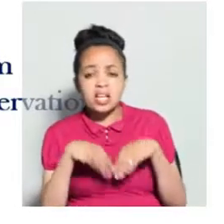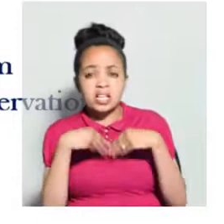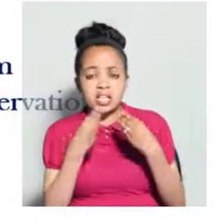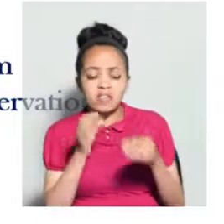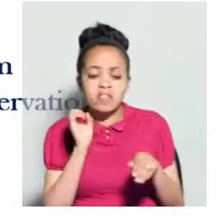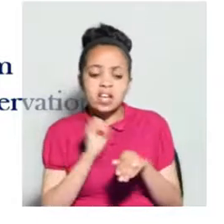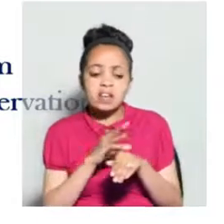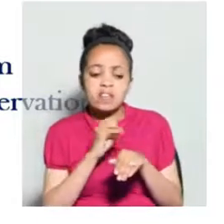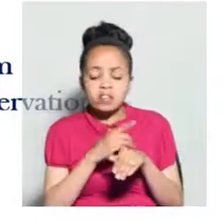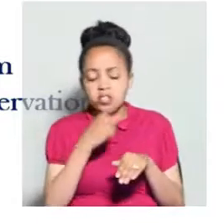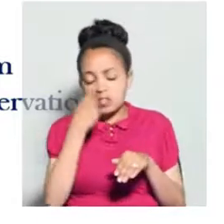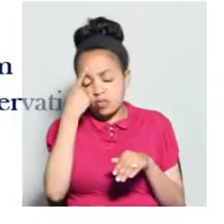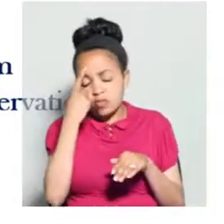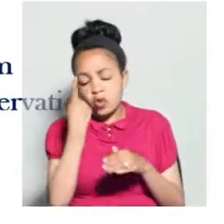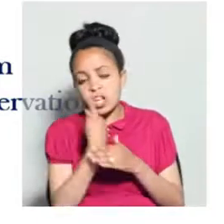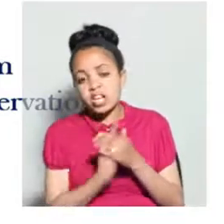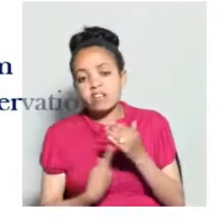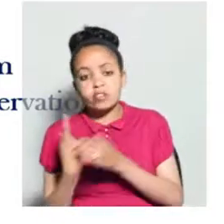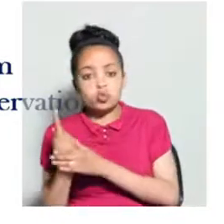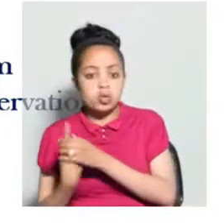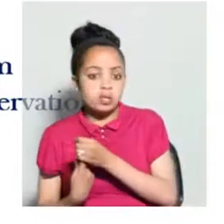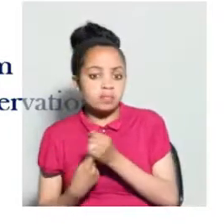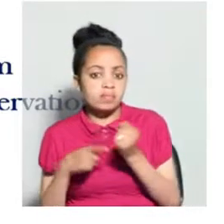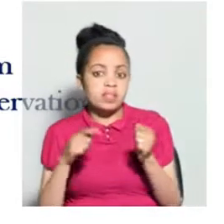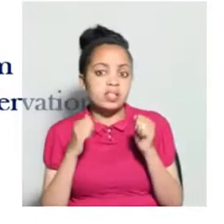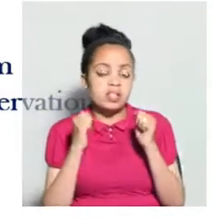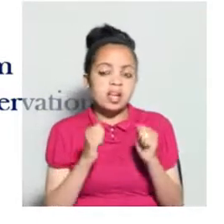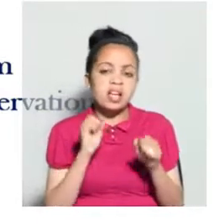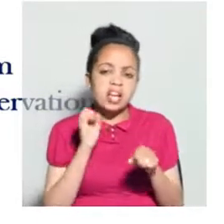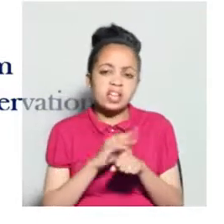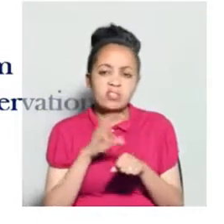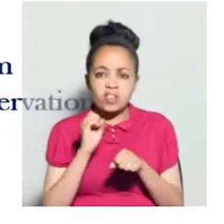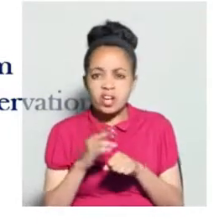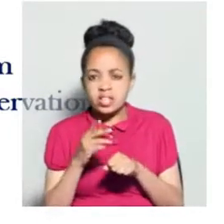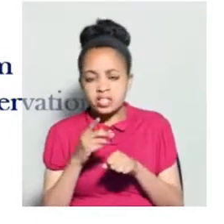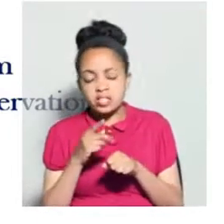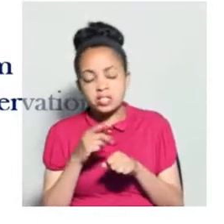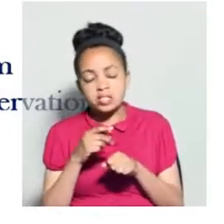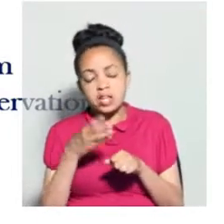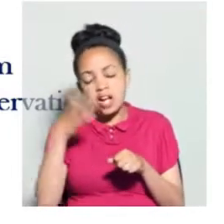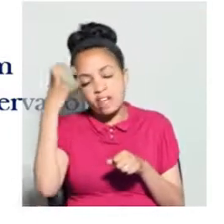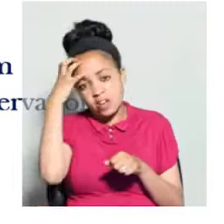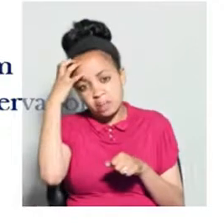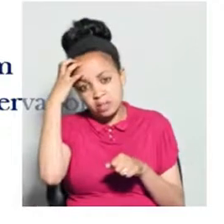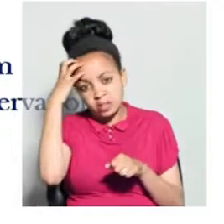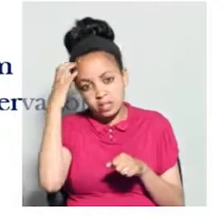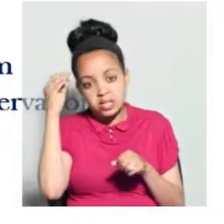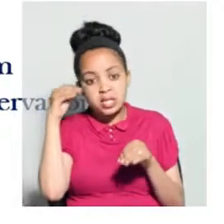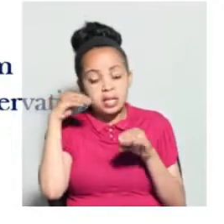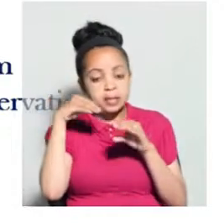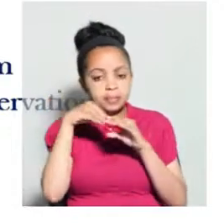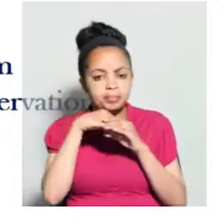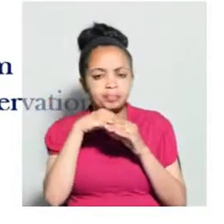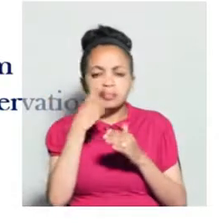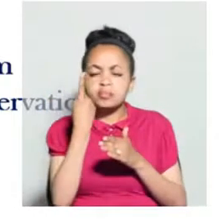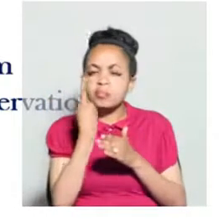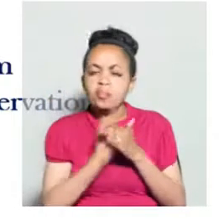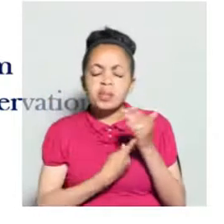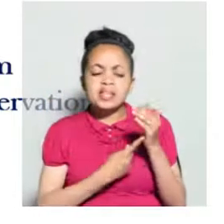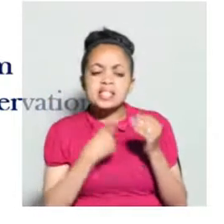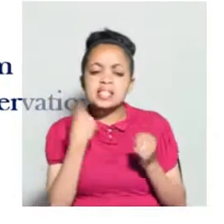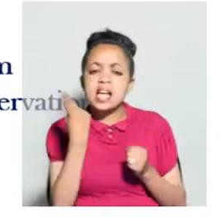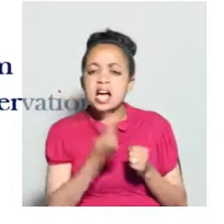an advice for individual. It can advise the government too in what is